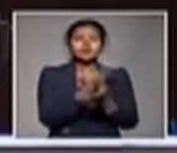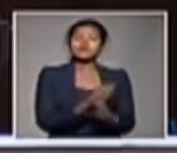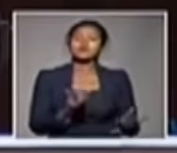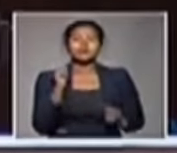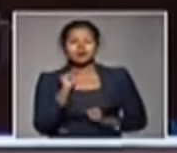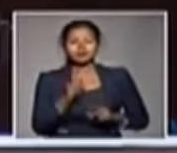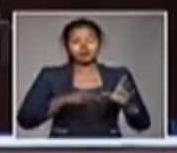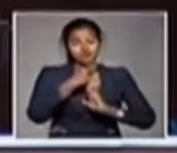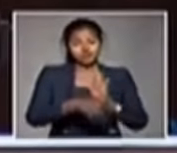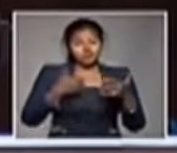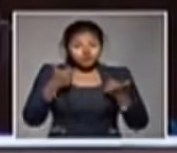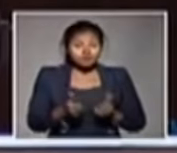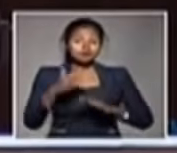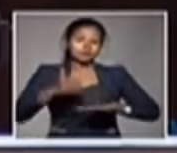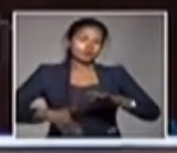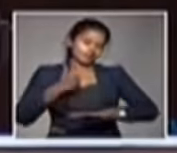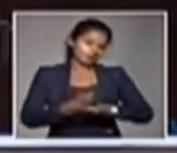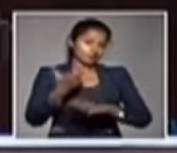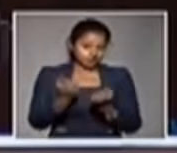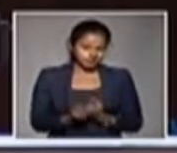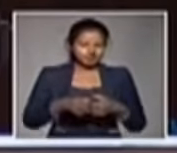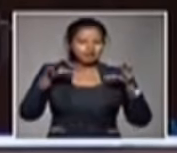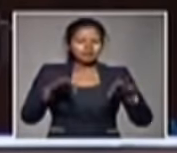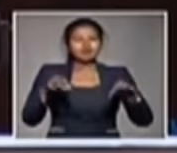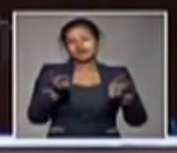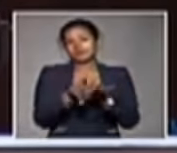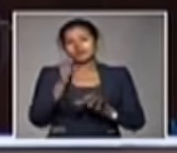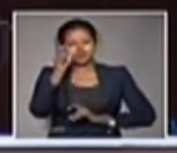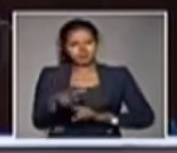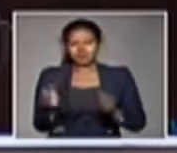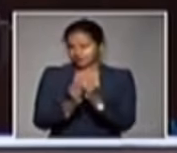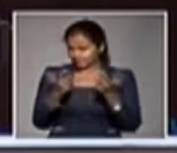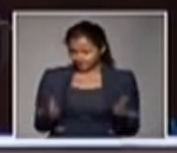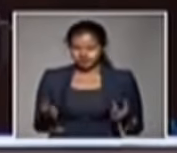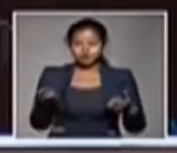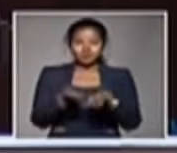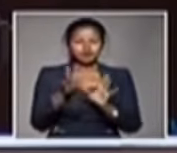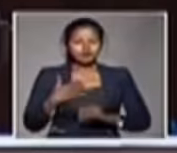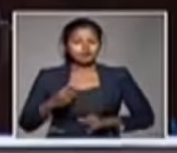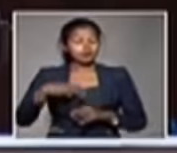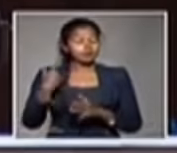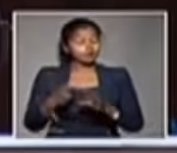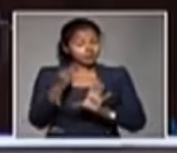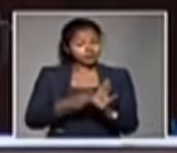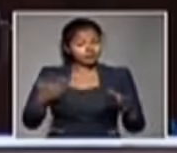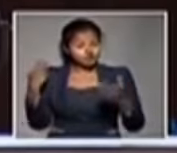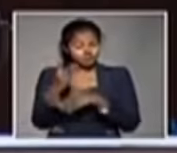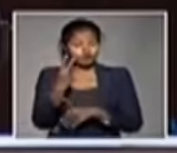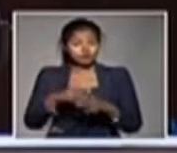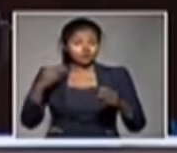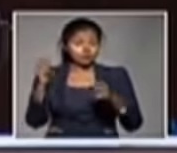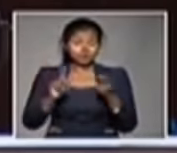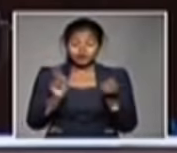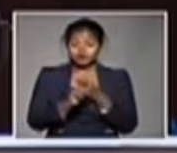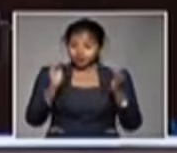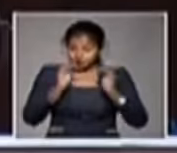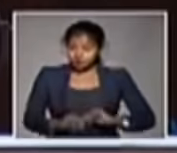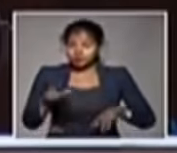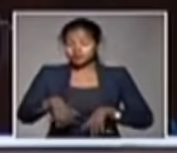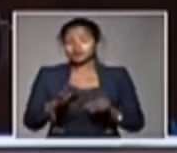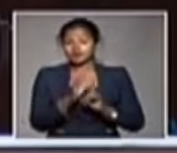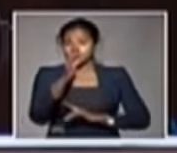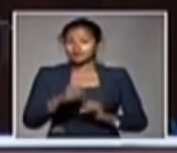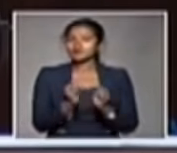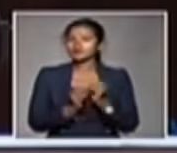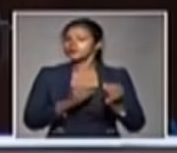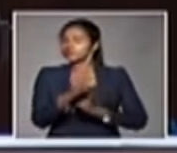proper leader, not a puppet. It was because of good leadership that we won the three-decade war. The current president is unable to carry out his